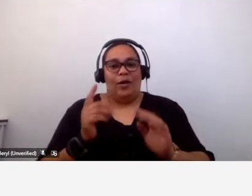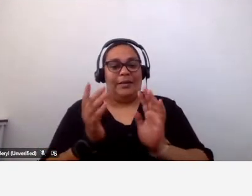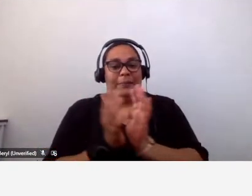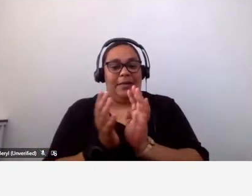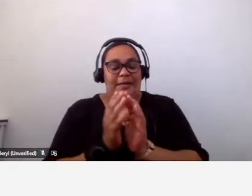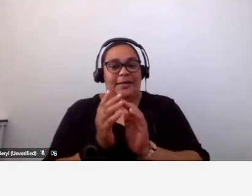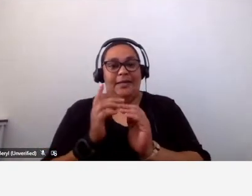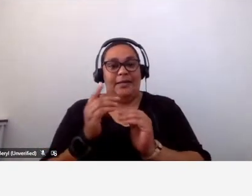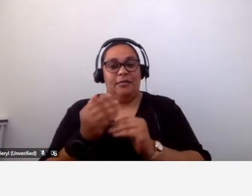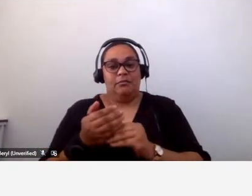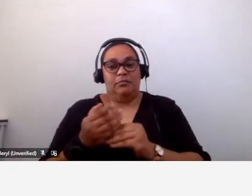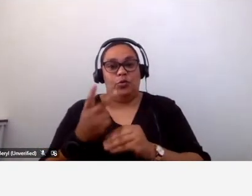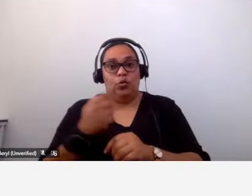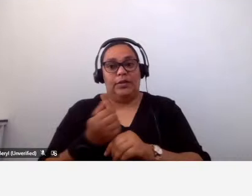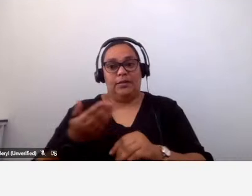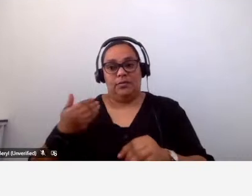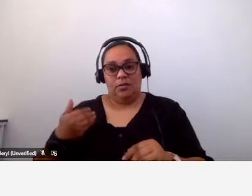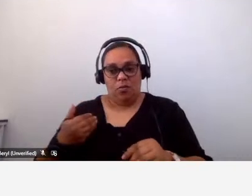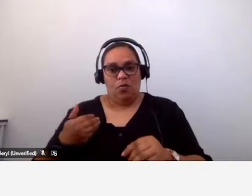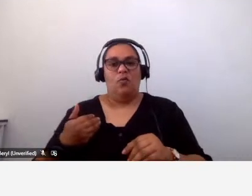before yesterday with